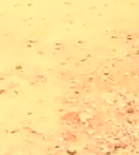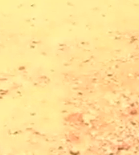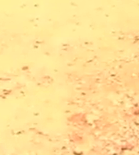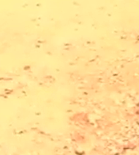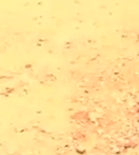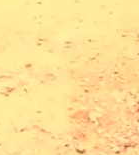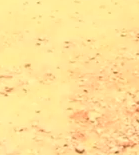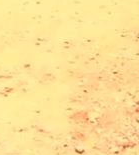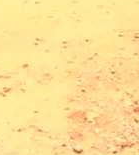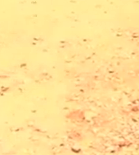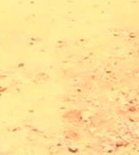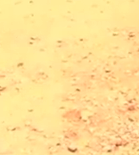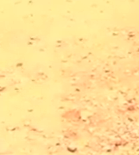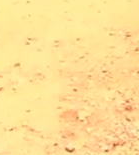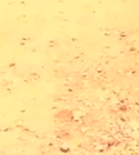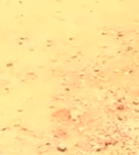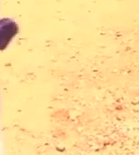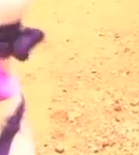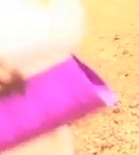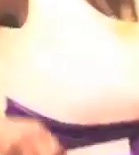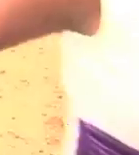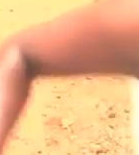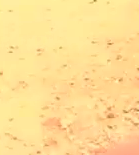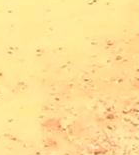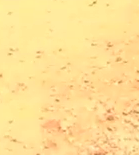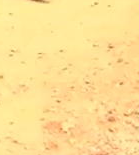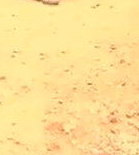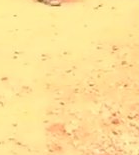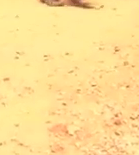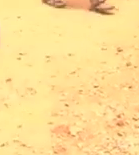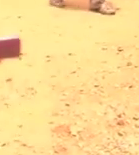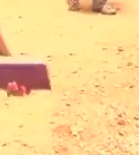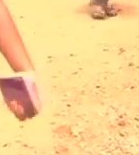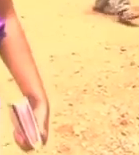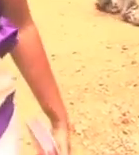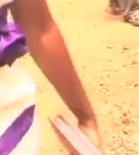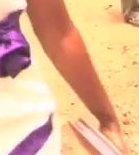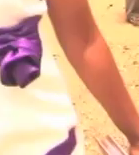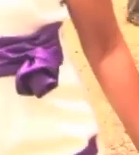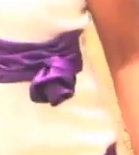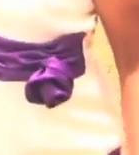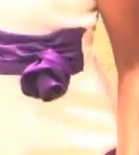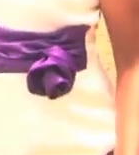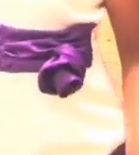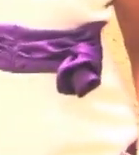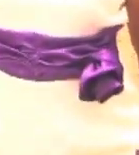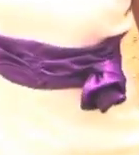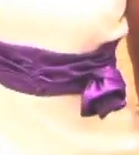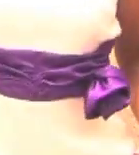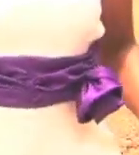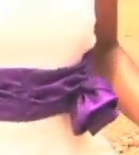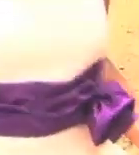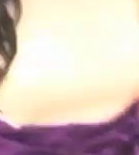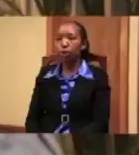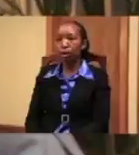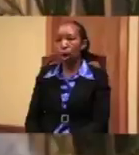advise the parents the importance of sign language. And also when we close school, By then, my mom